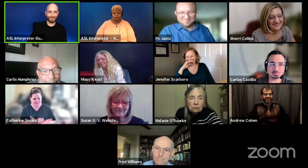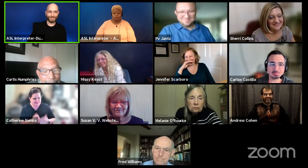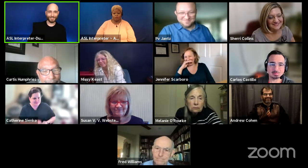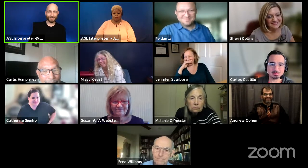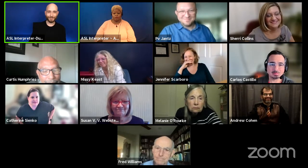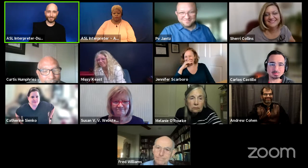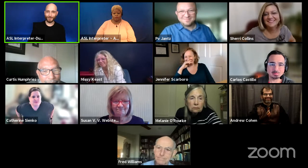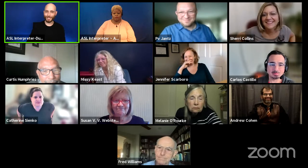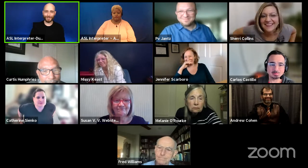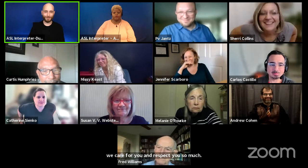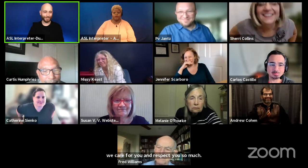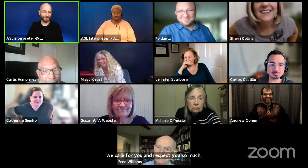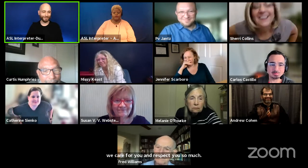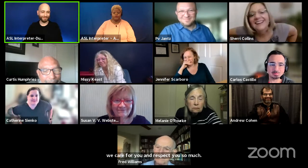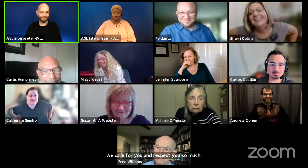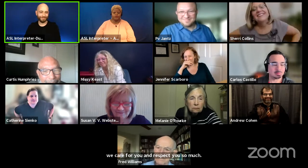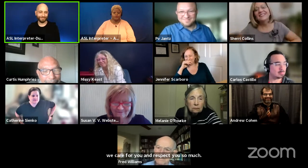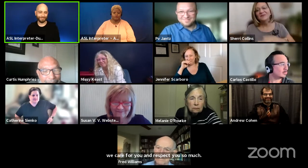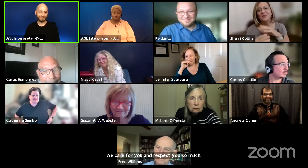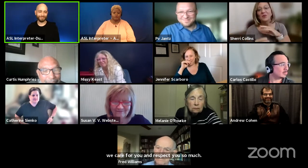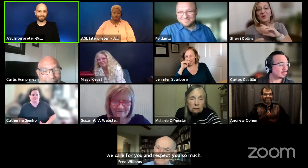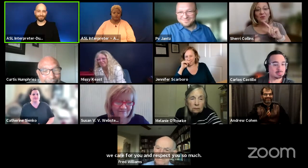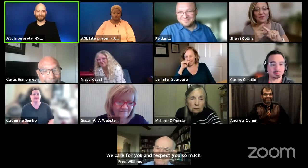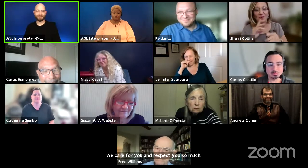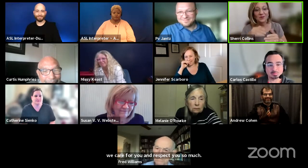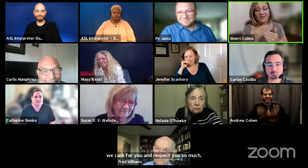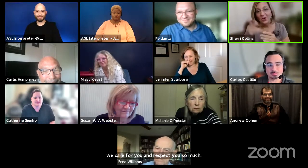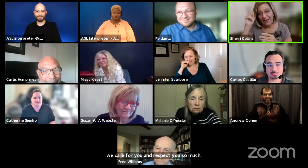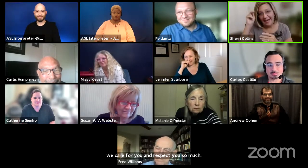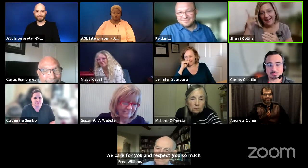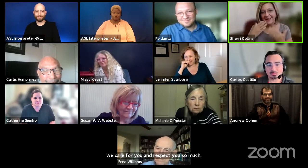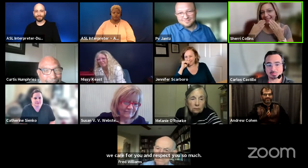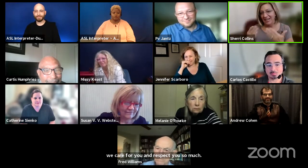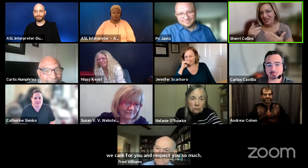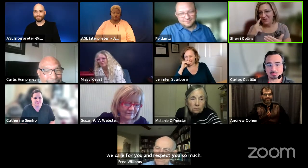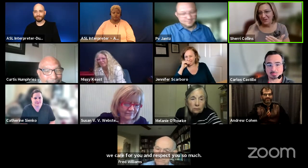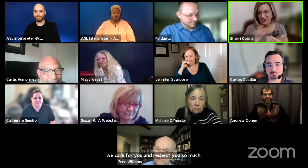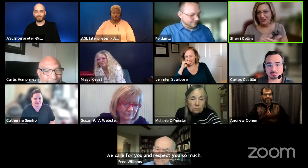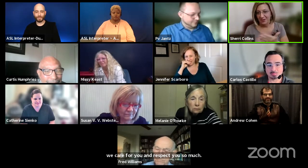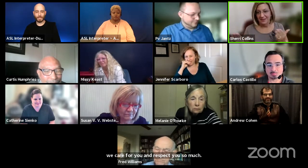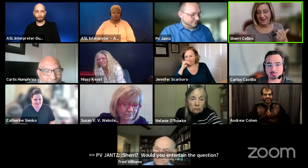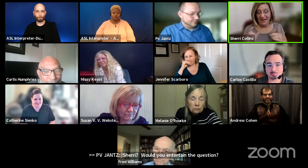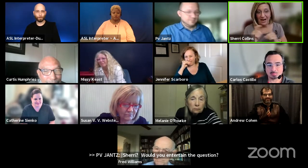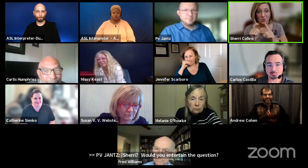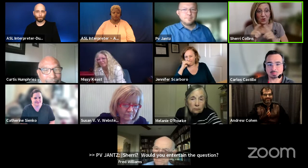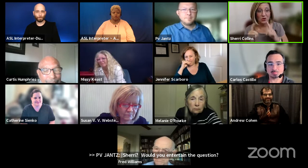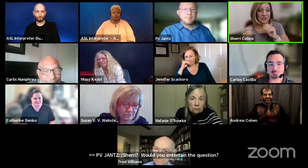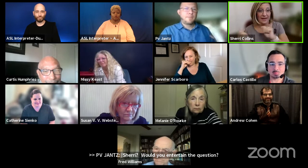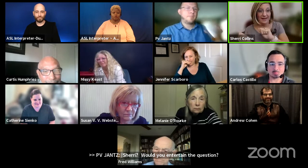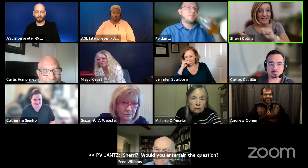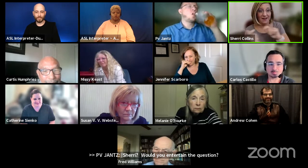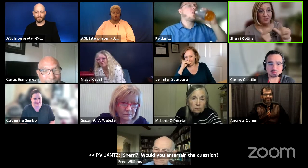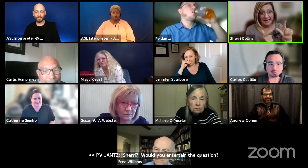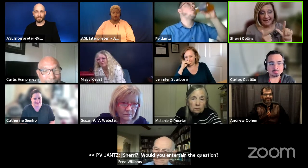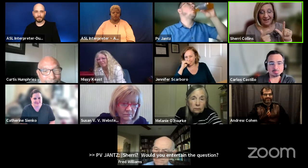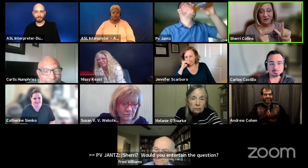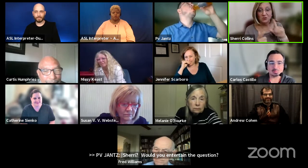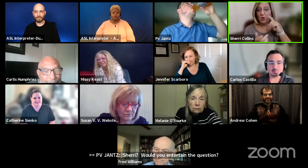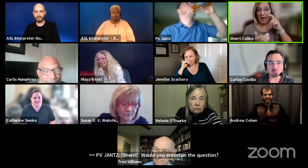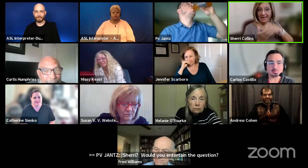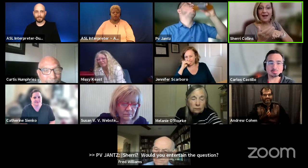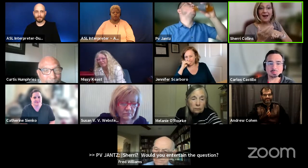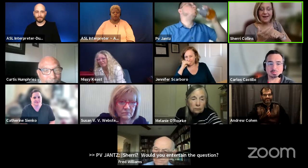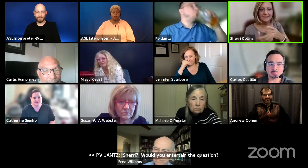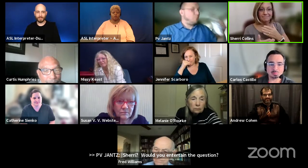Sherry, would you entertain the question? Well, first of all, Katie, thank you for the kind words, and everybody